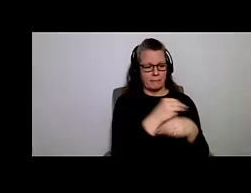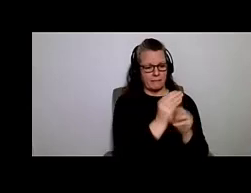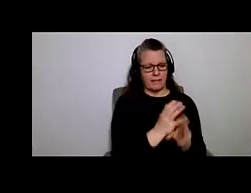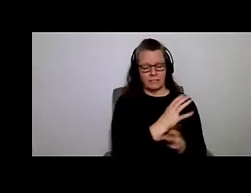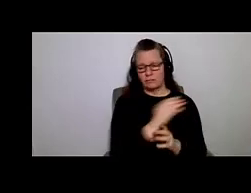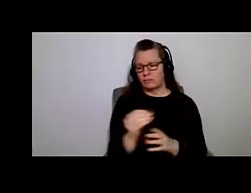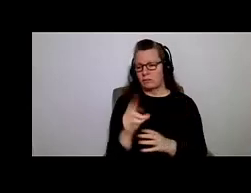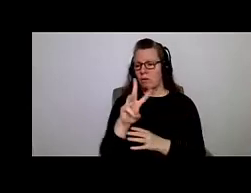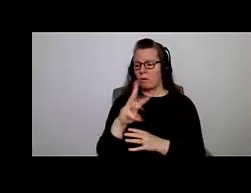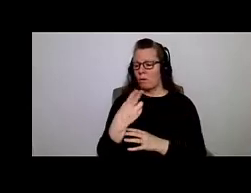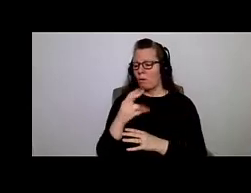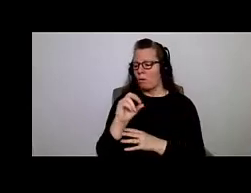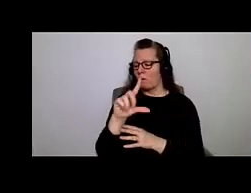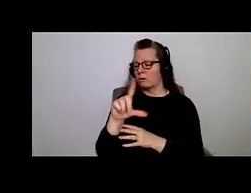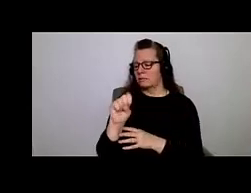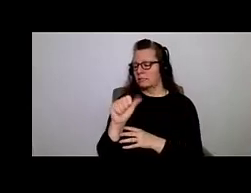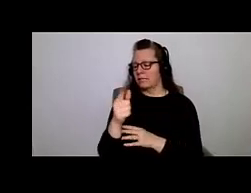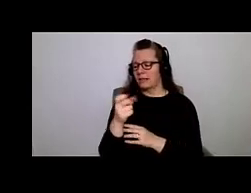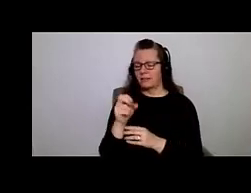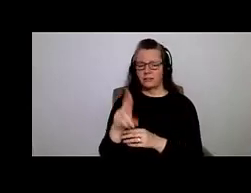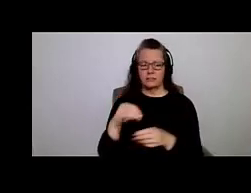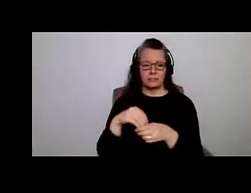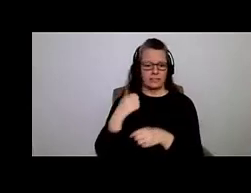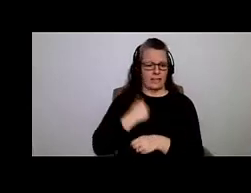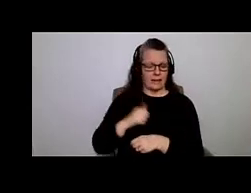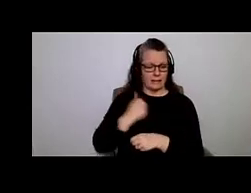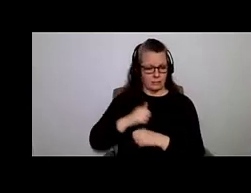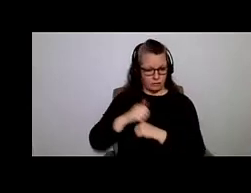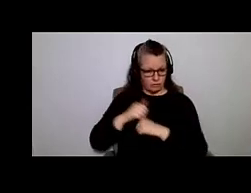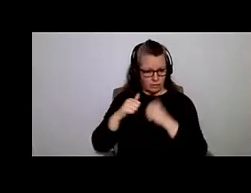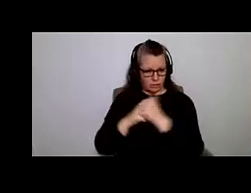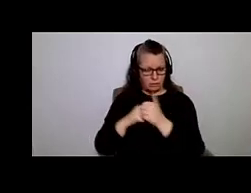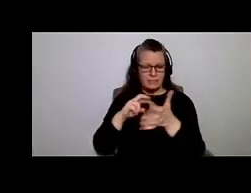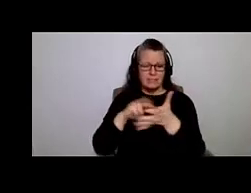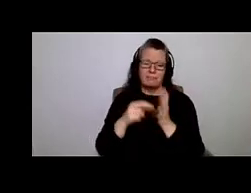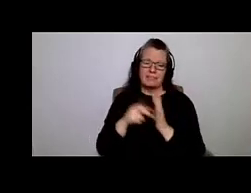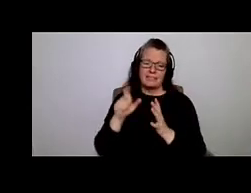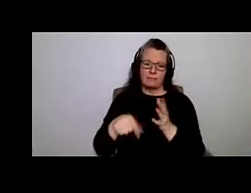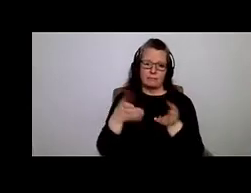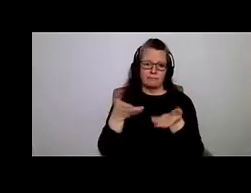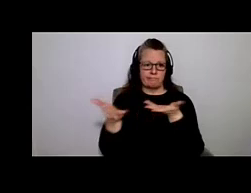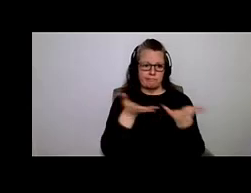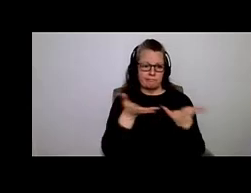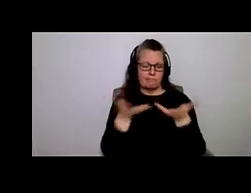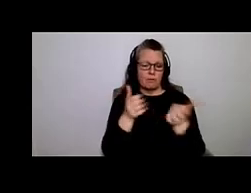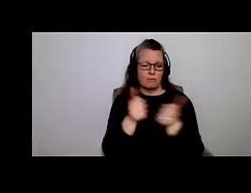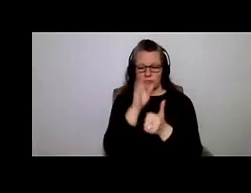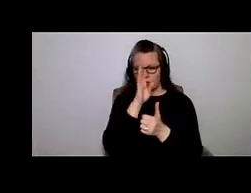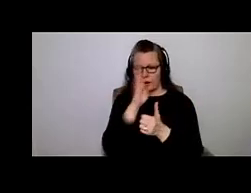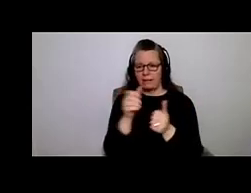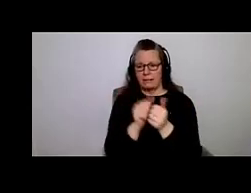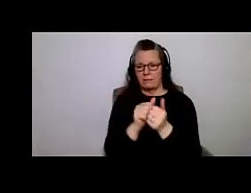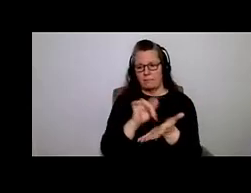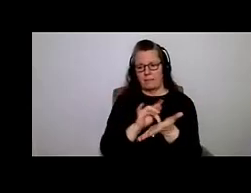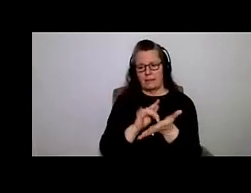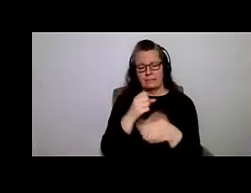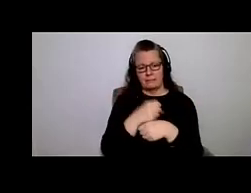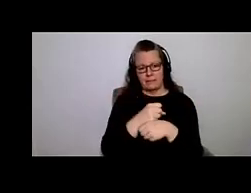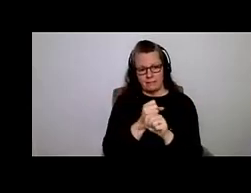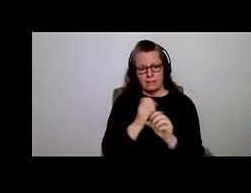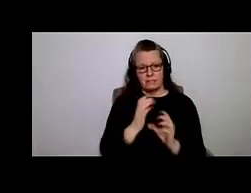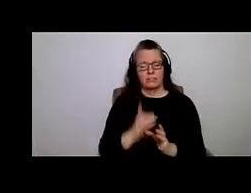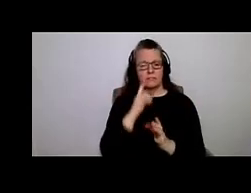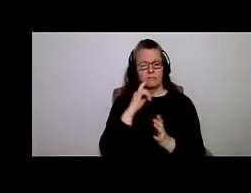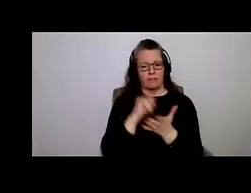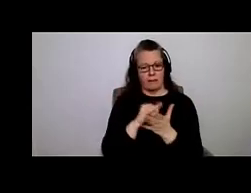in Canada are structured. And so because of that, we must negotiate directly with drug manufacturers to secure drug supply for our program, and that